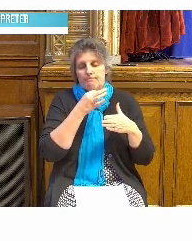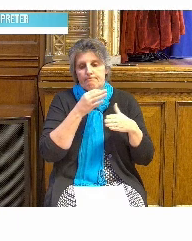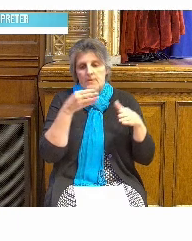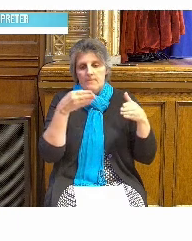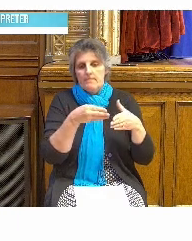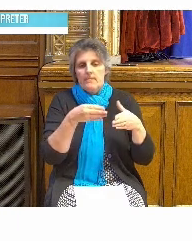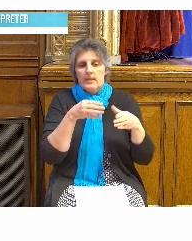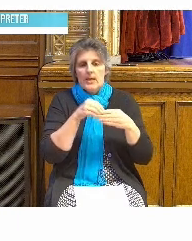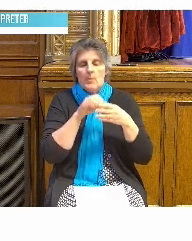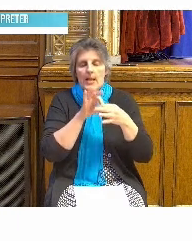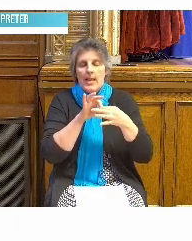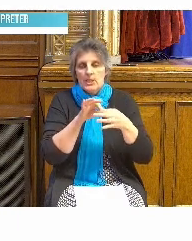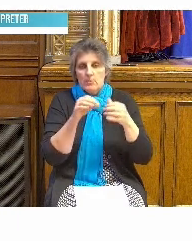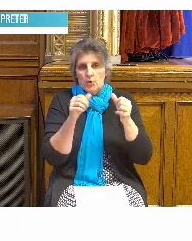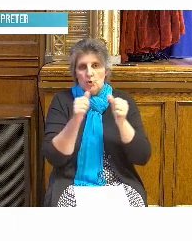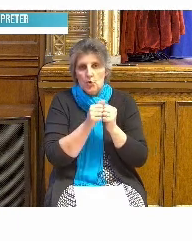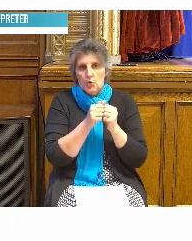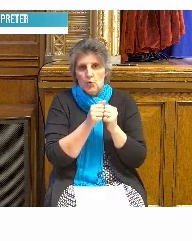in relationship to